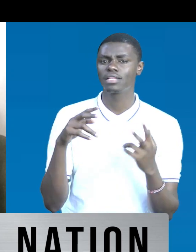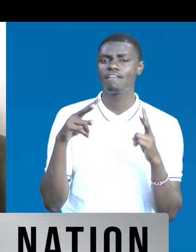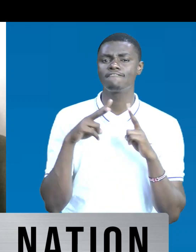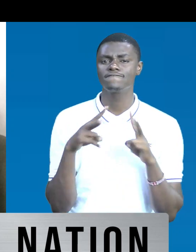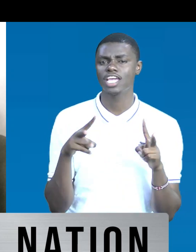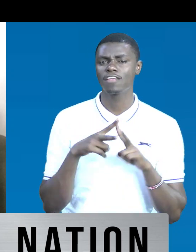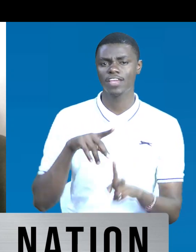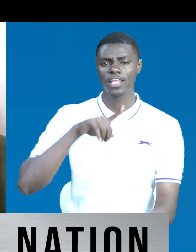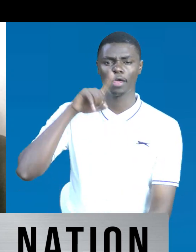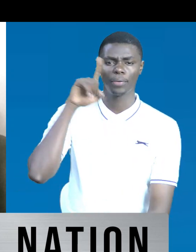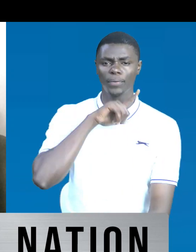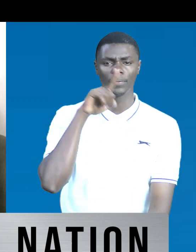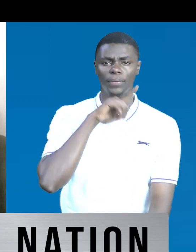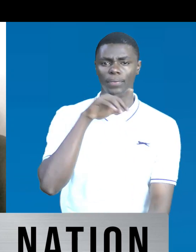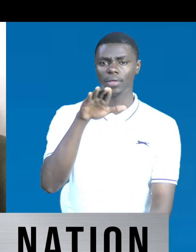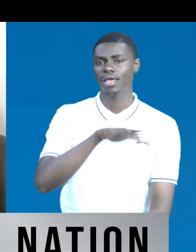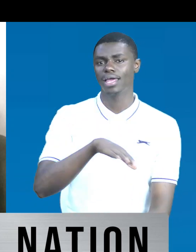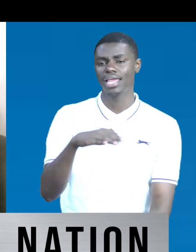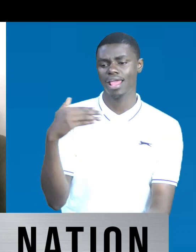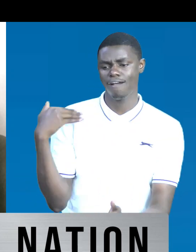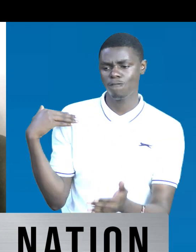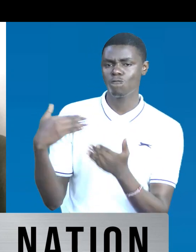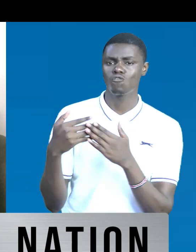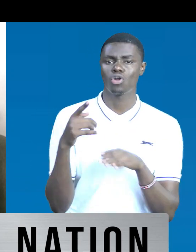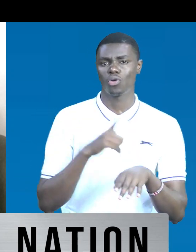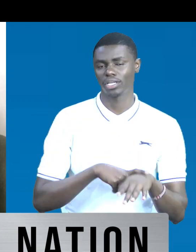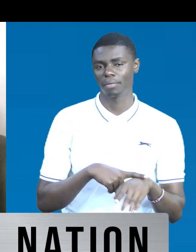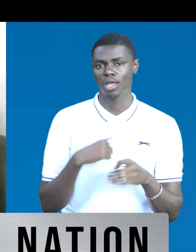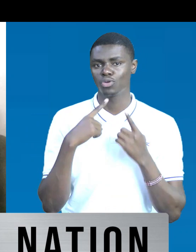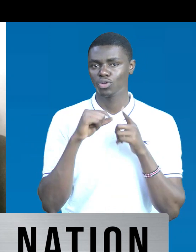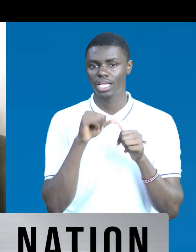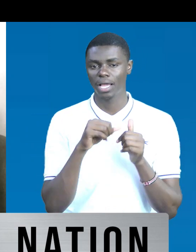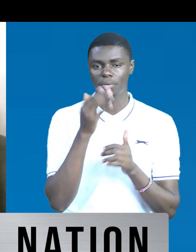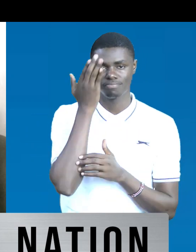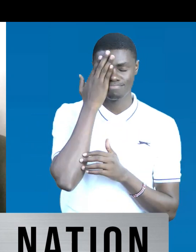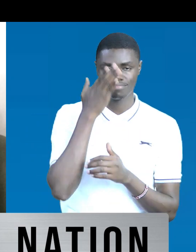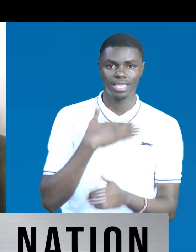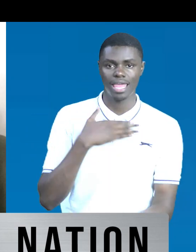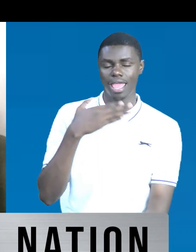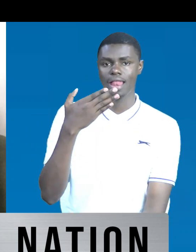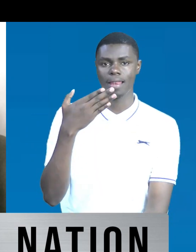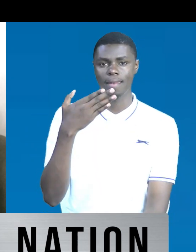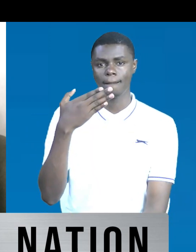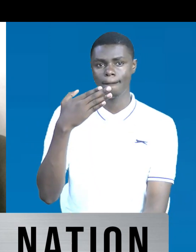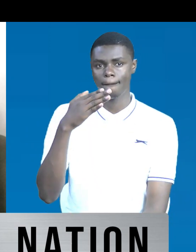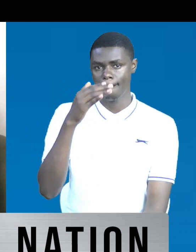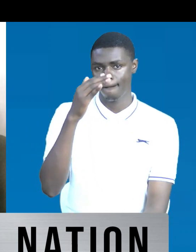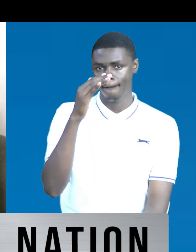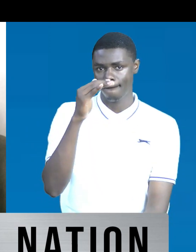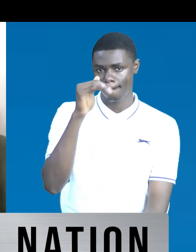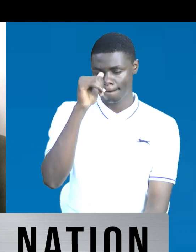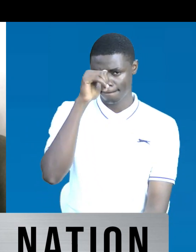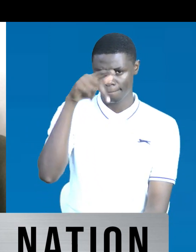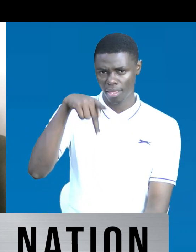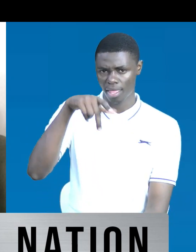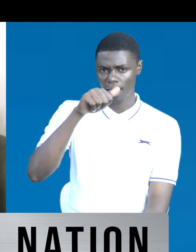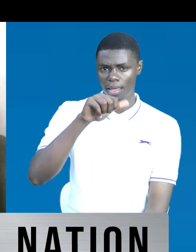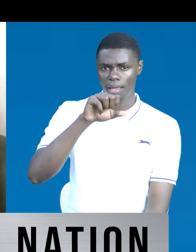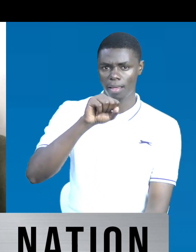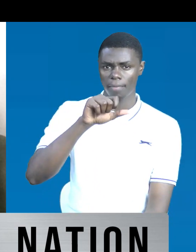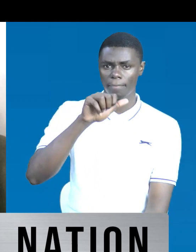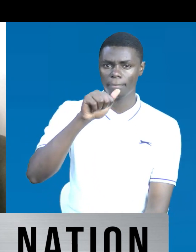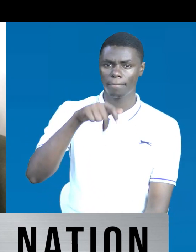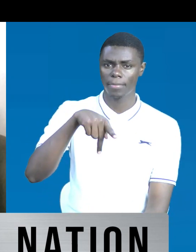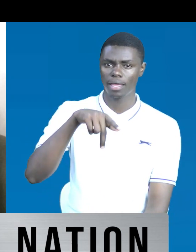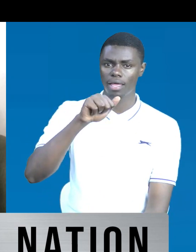volatile area for a long time. They're talking about Israel and Palestine, the religious angles, there's economic angles, the